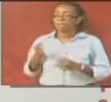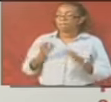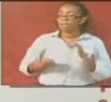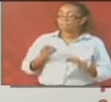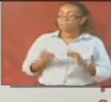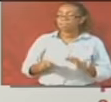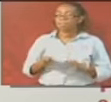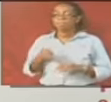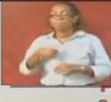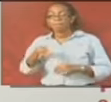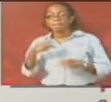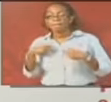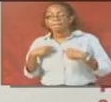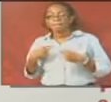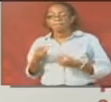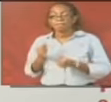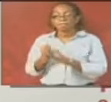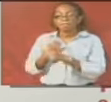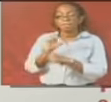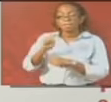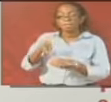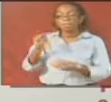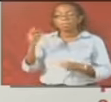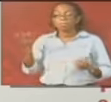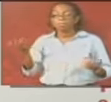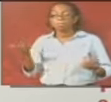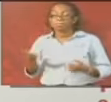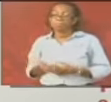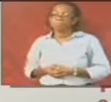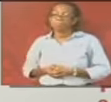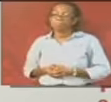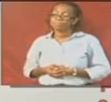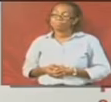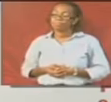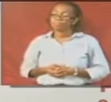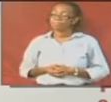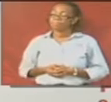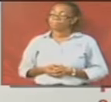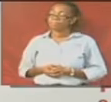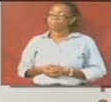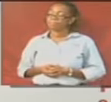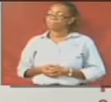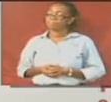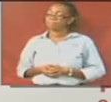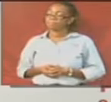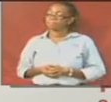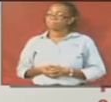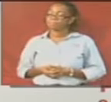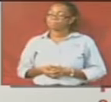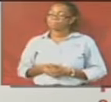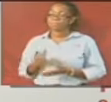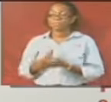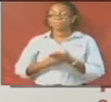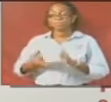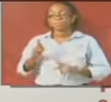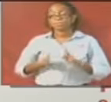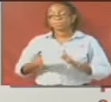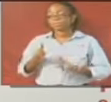the cases based on capacity. There are discussions in the background to have additional